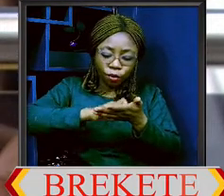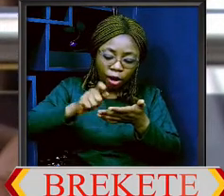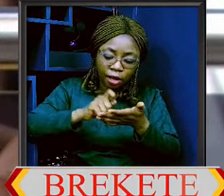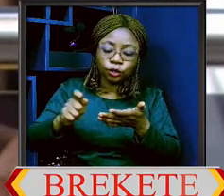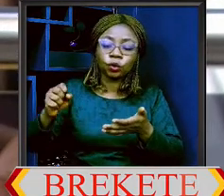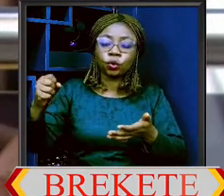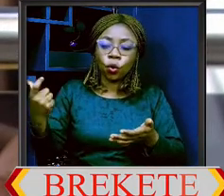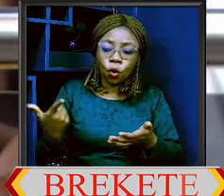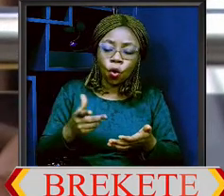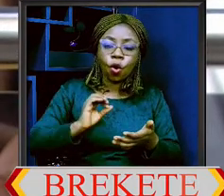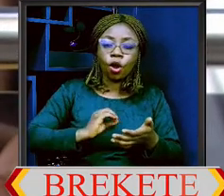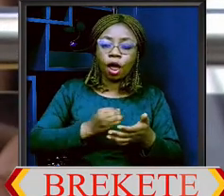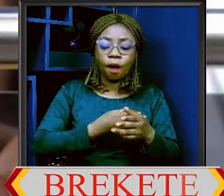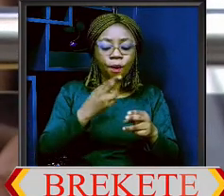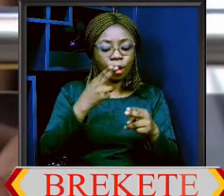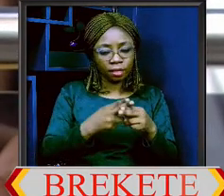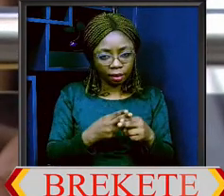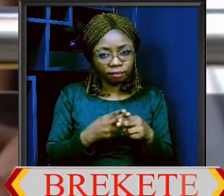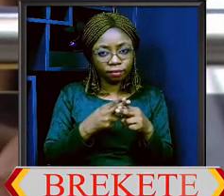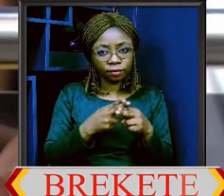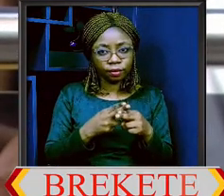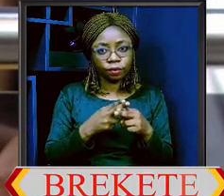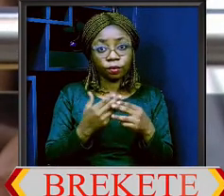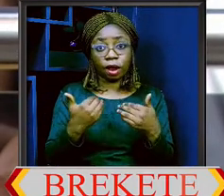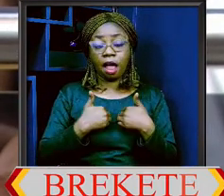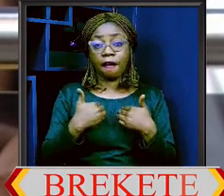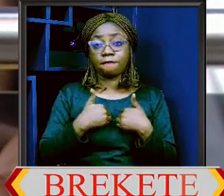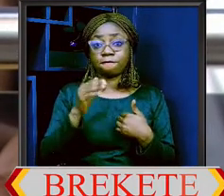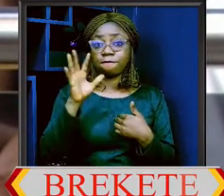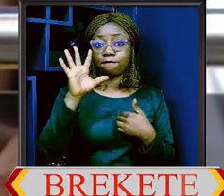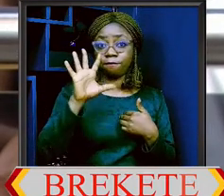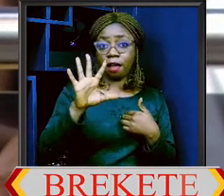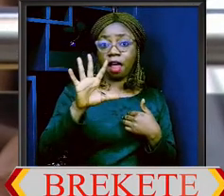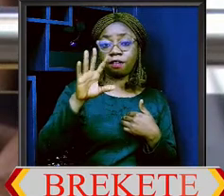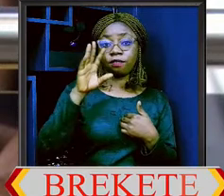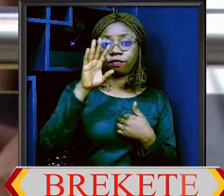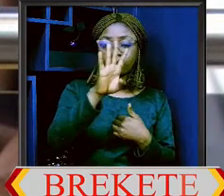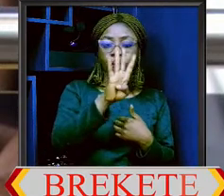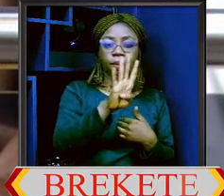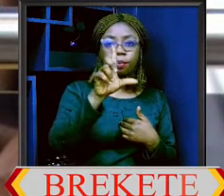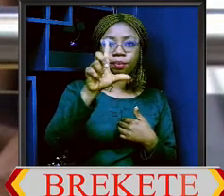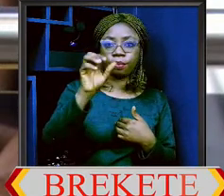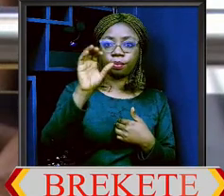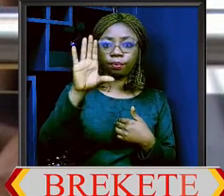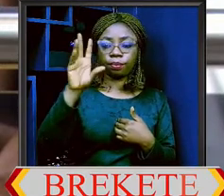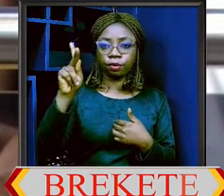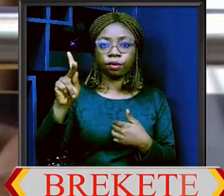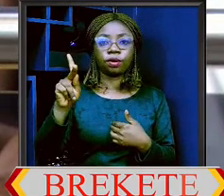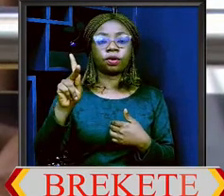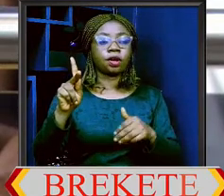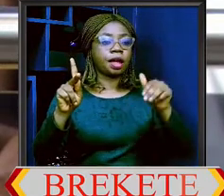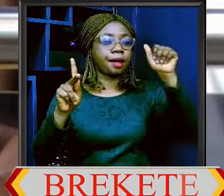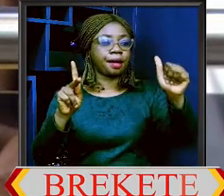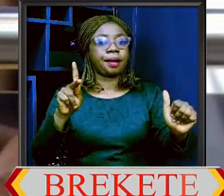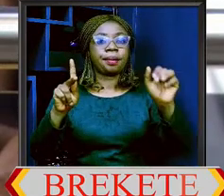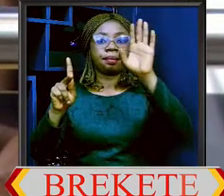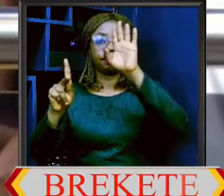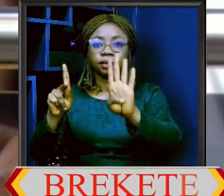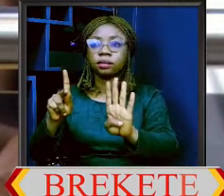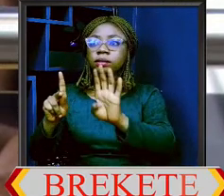our names we have five uh five blocks there block a b c d a b